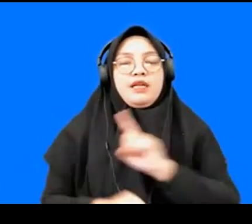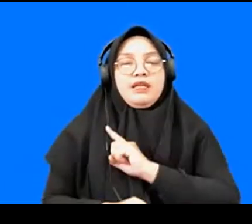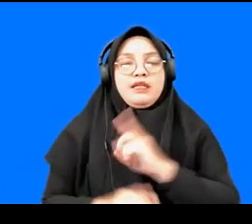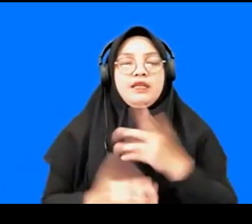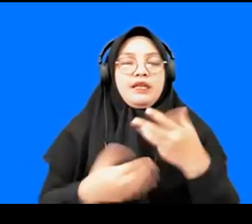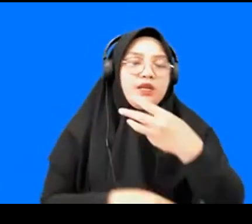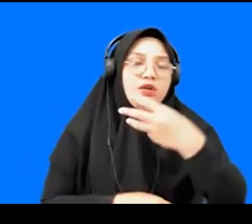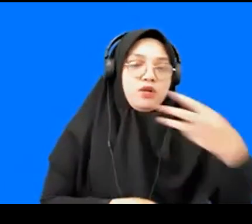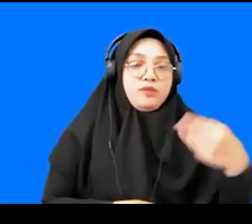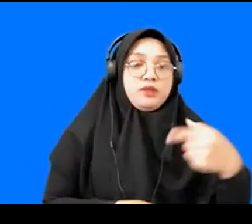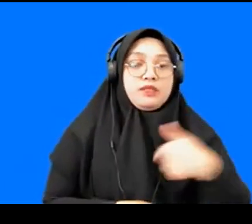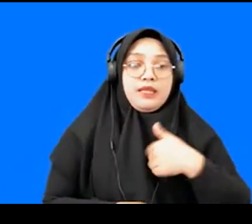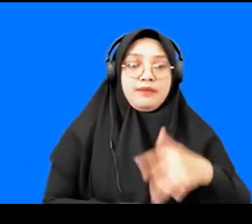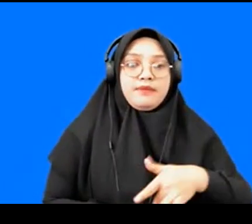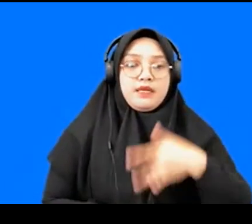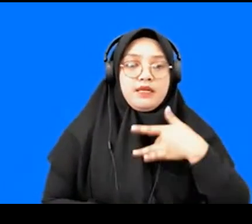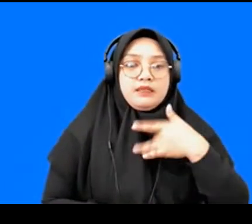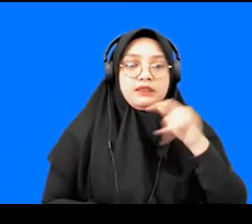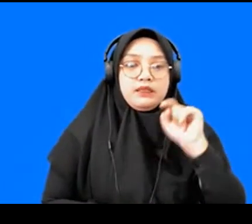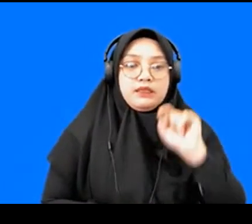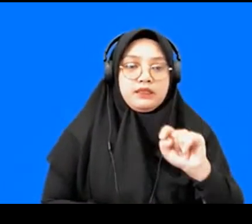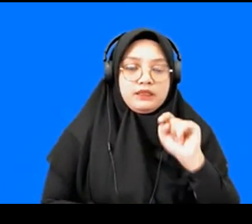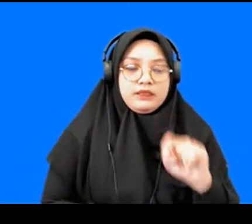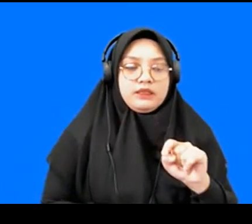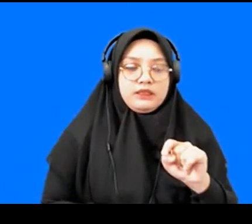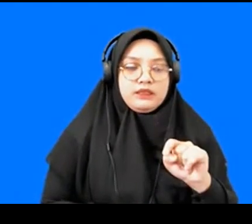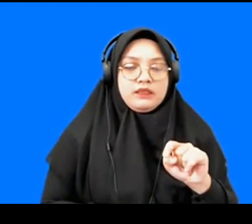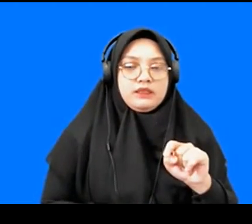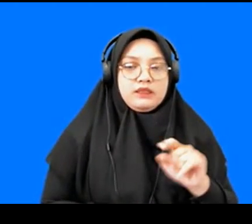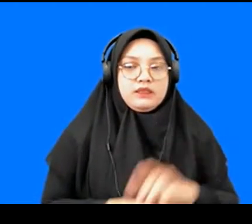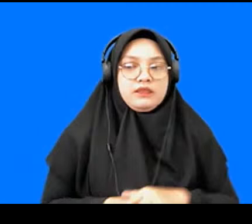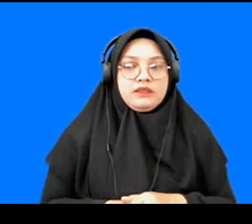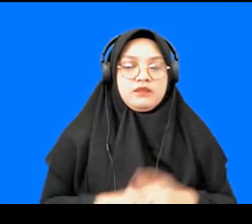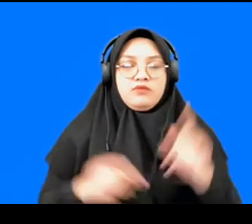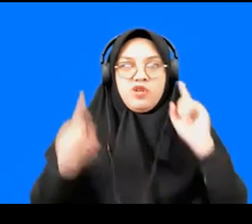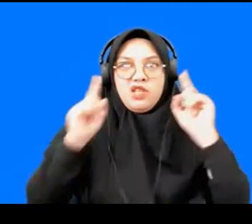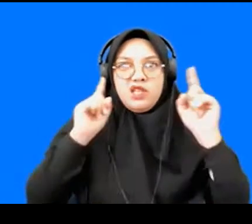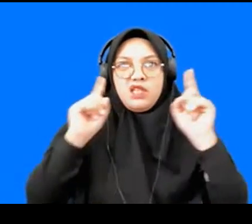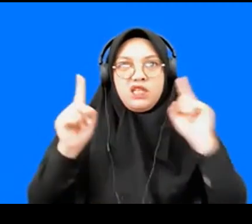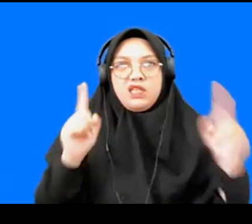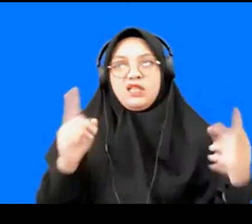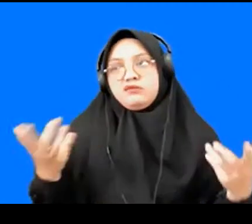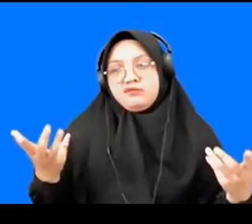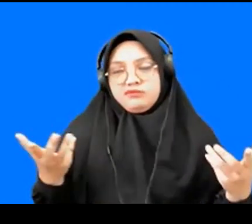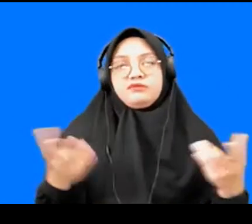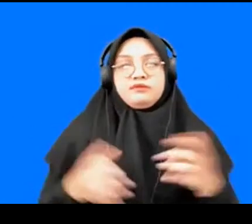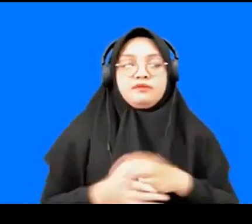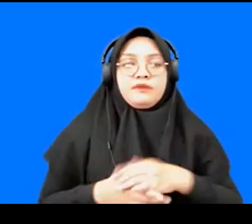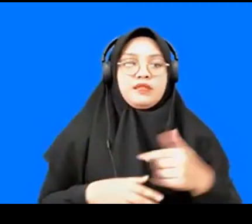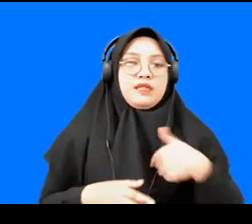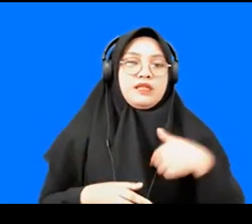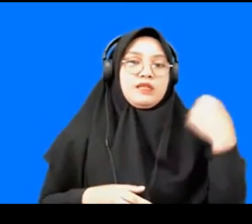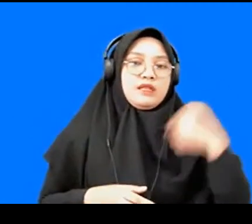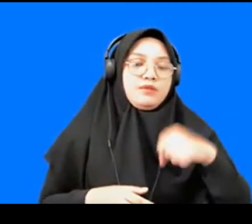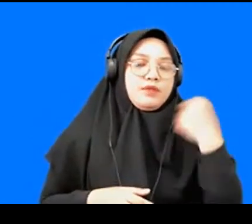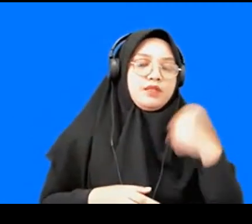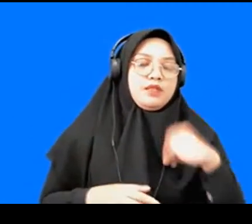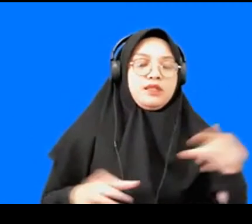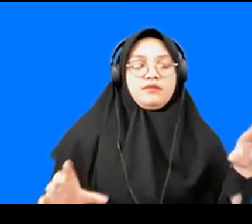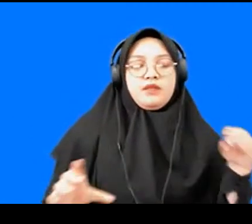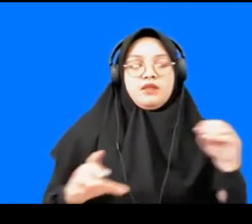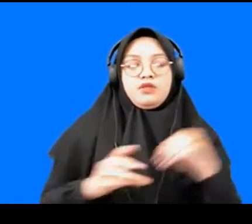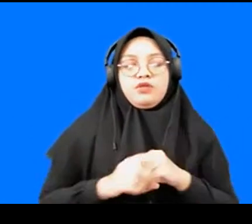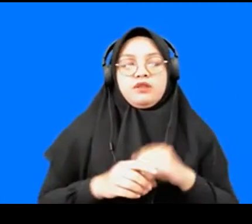political battle. We cannot step away from the fact that we need to mobilize, we need to agitate, we need to